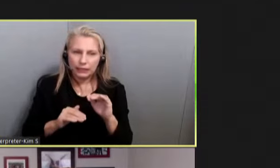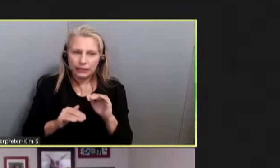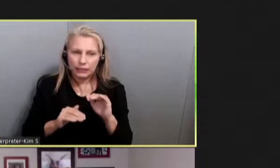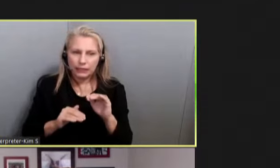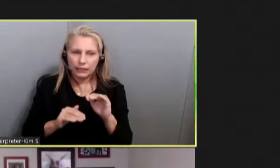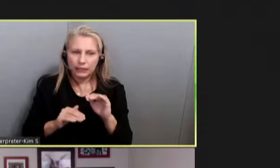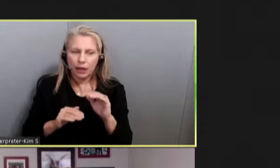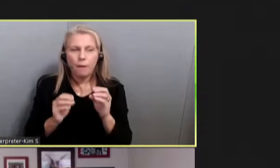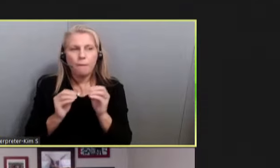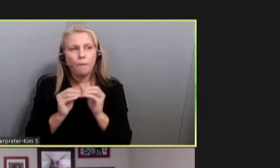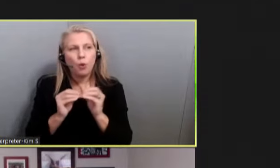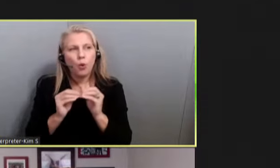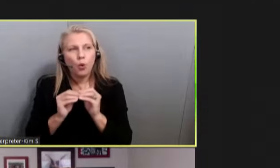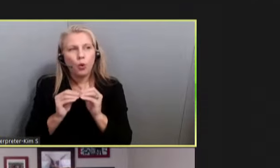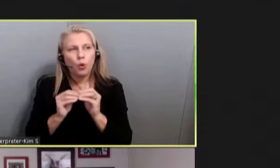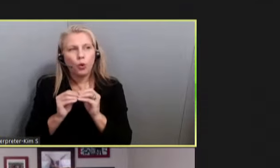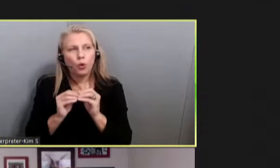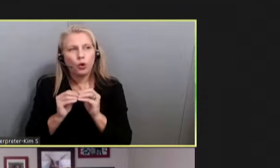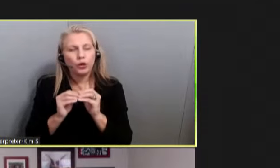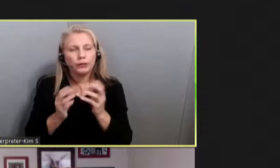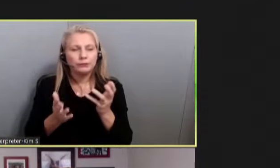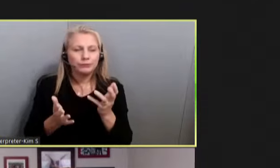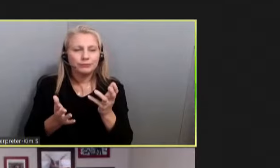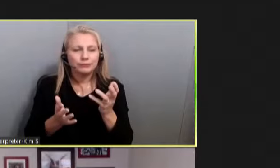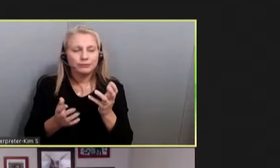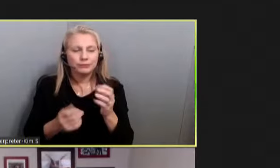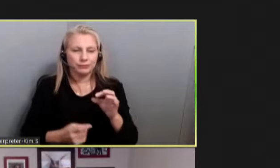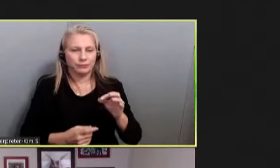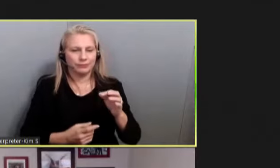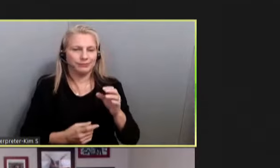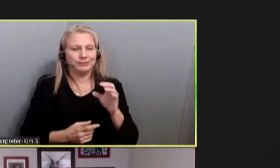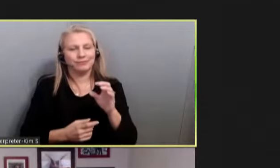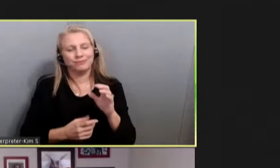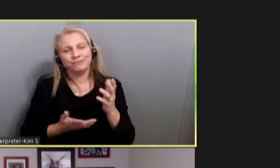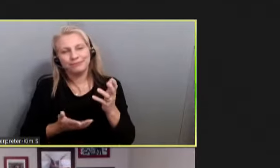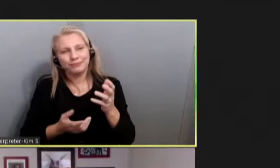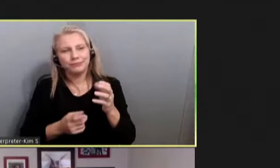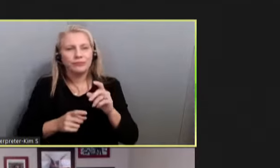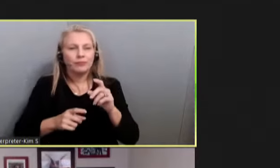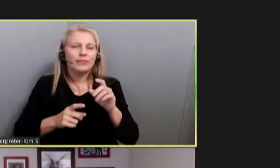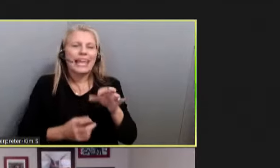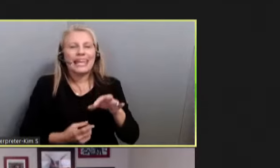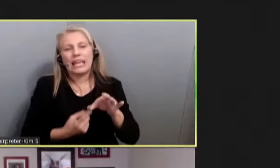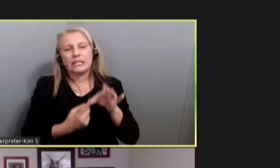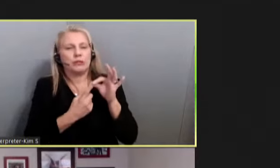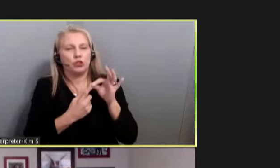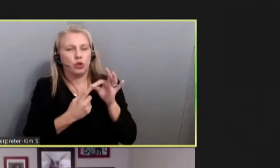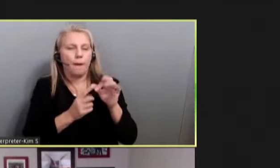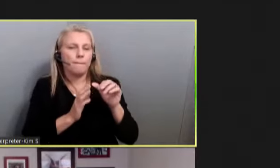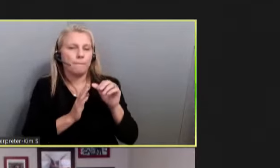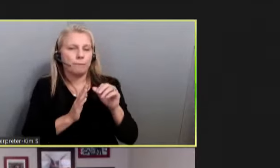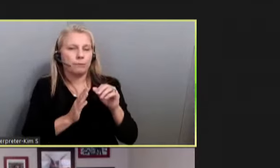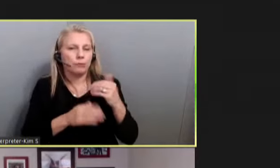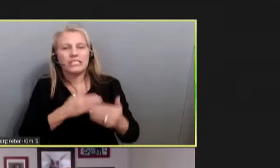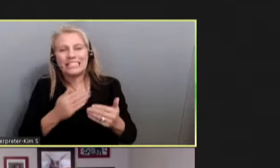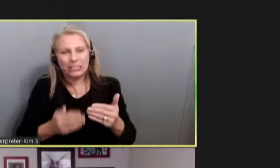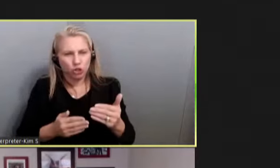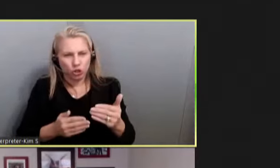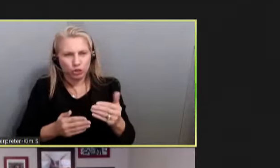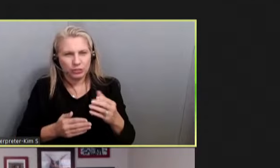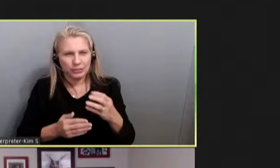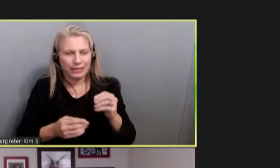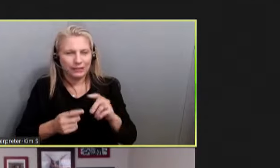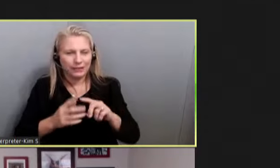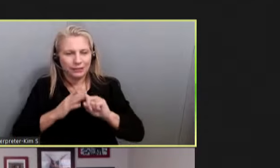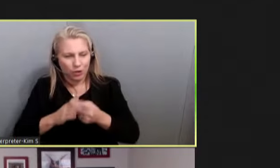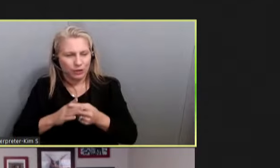more elective procedures and activating the hospital crisis standards